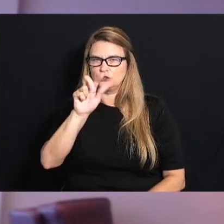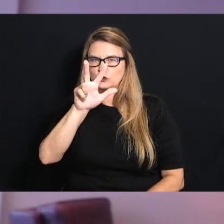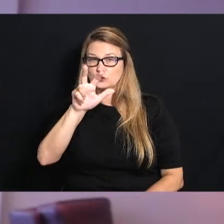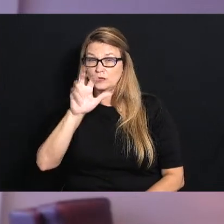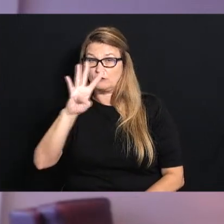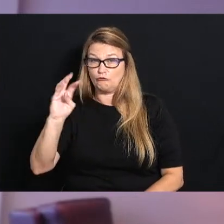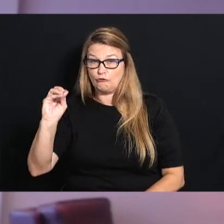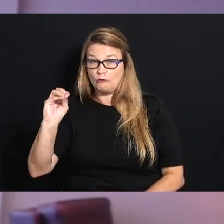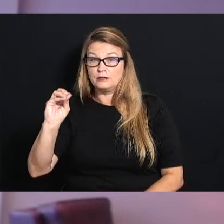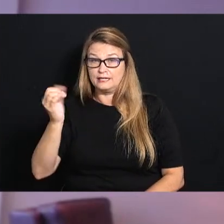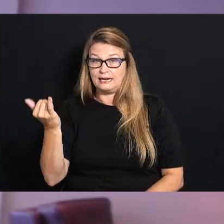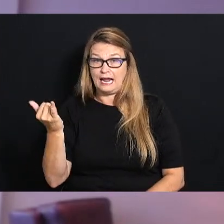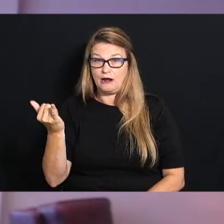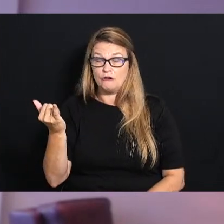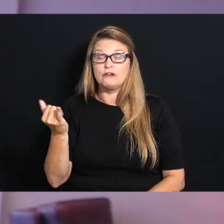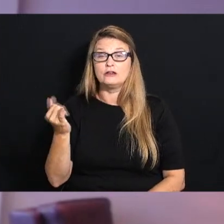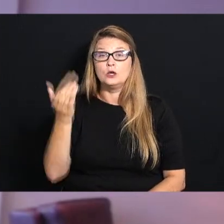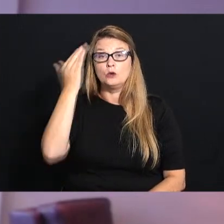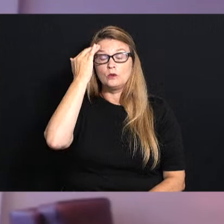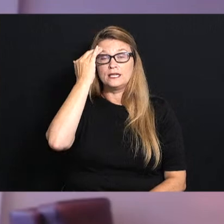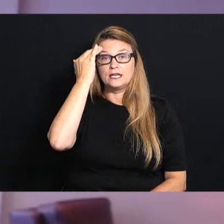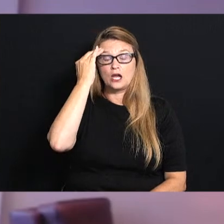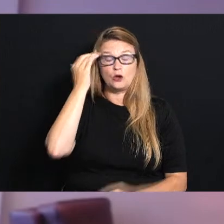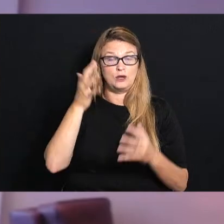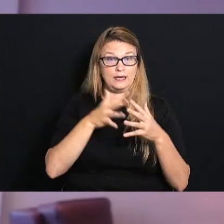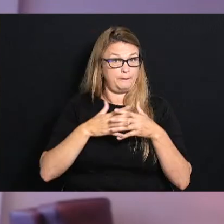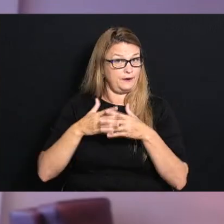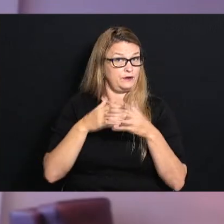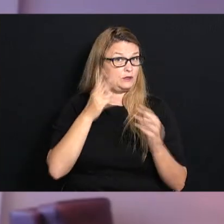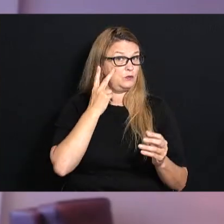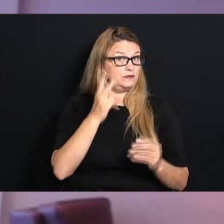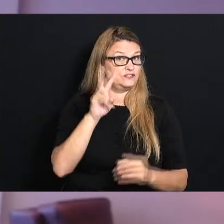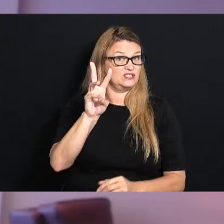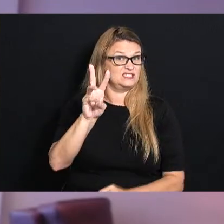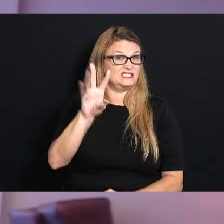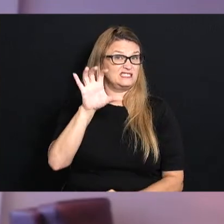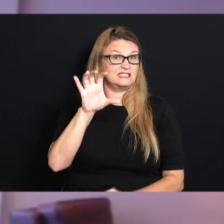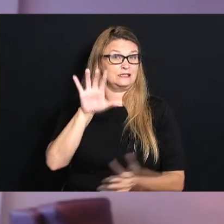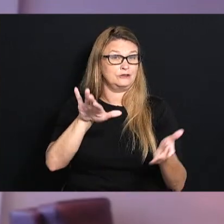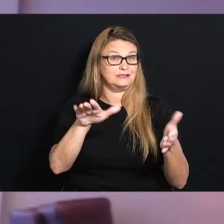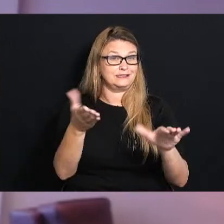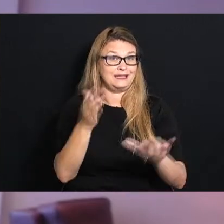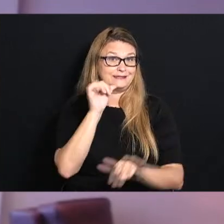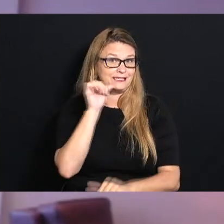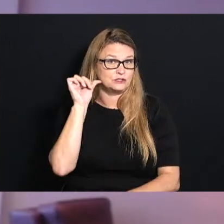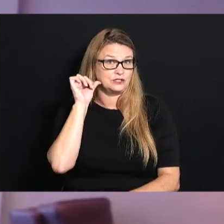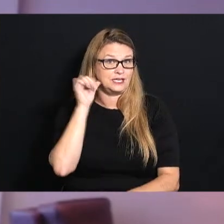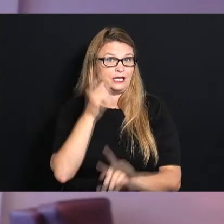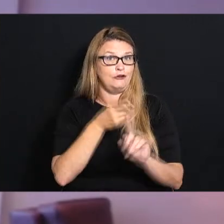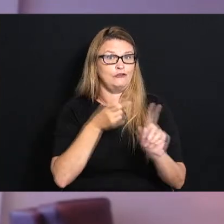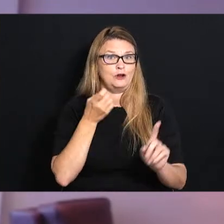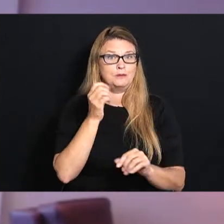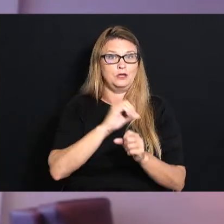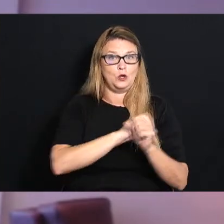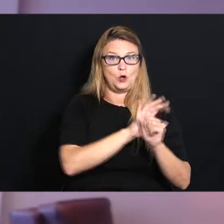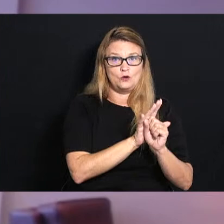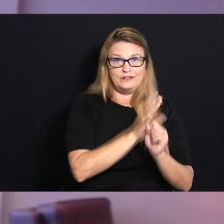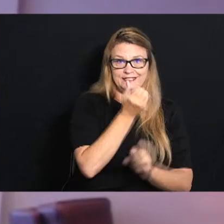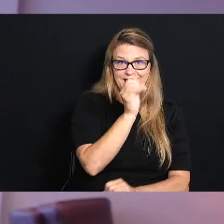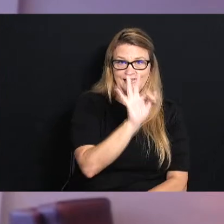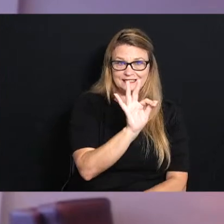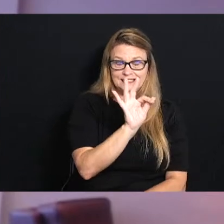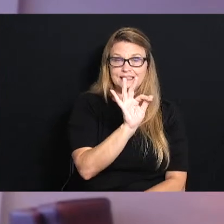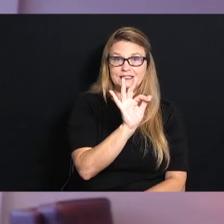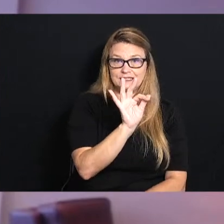340. We know in the country we saw 600 deaths yesterday from COVID-19, which is more than